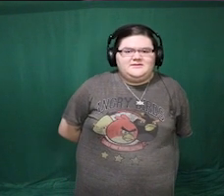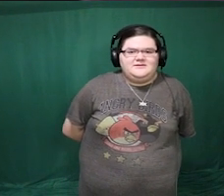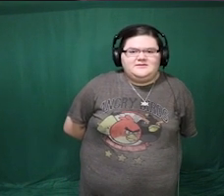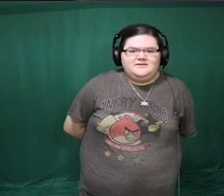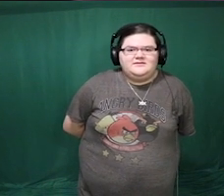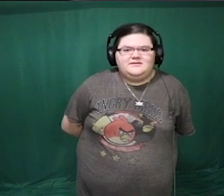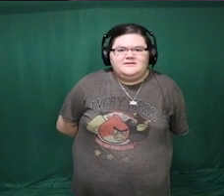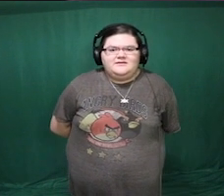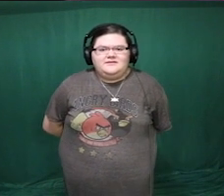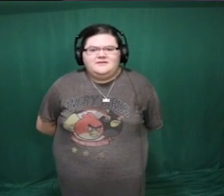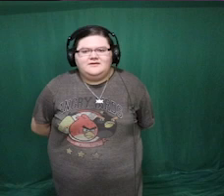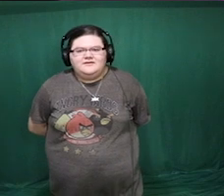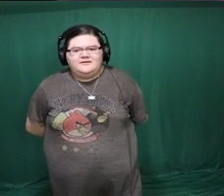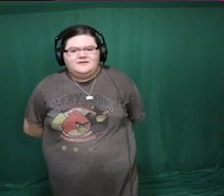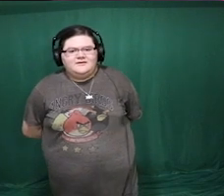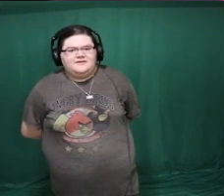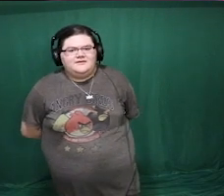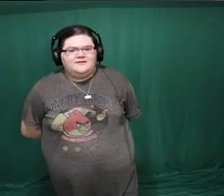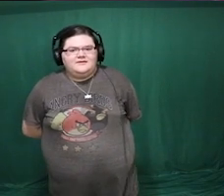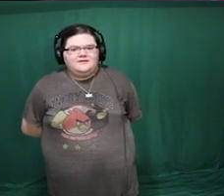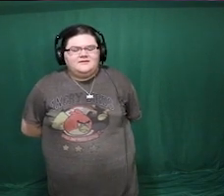Simpsons.